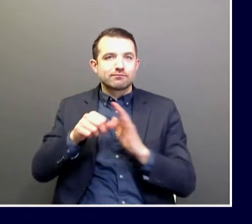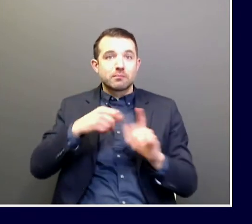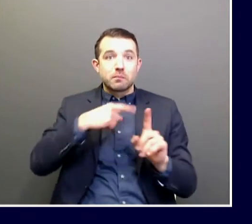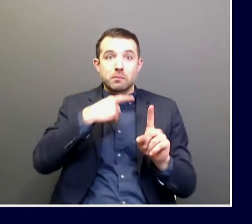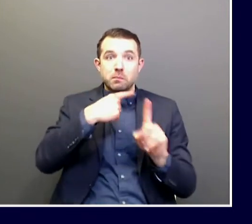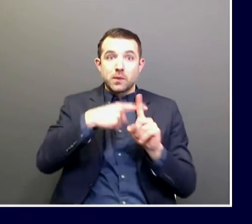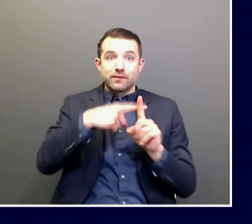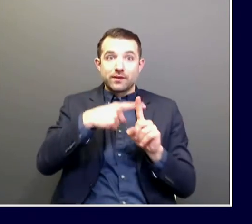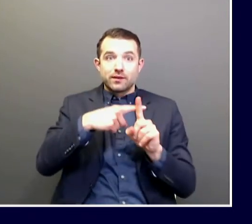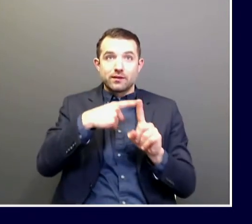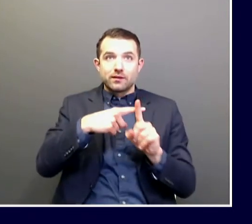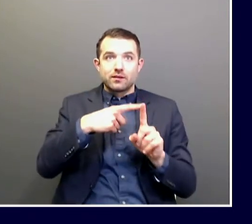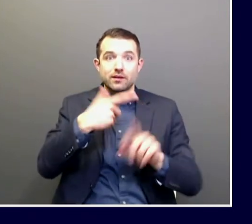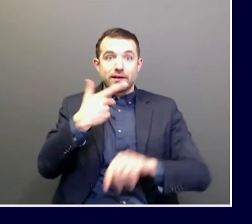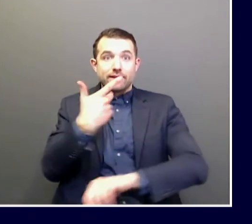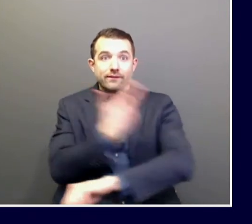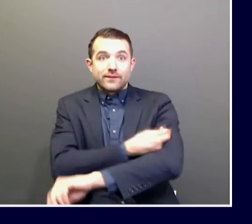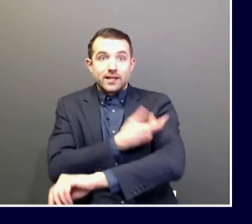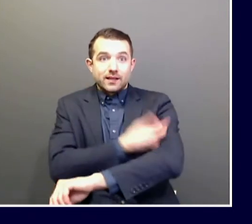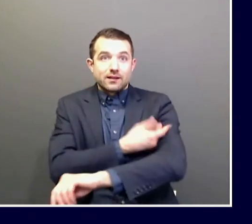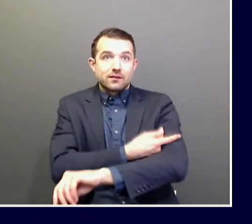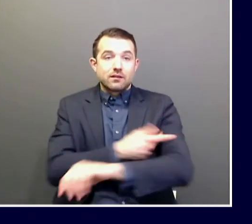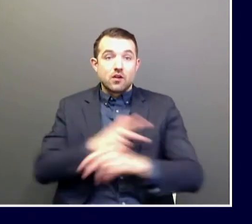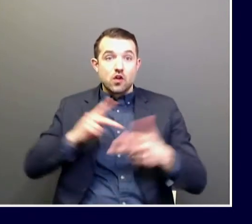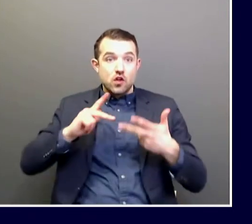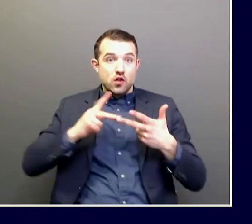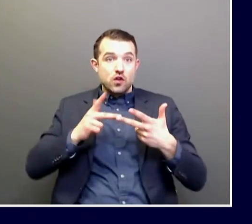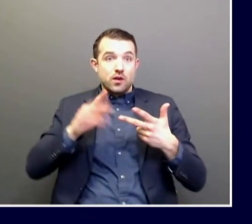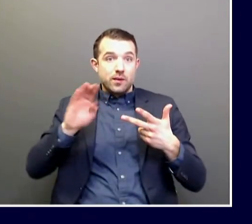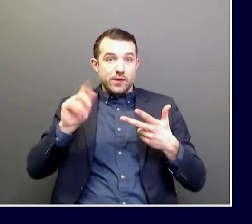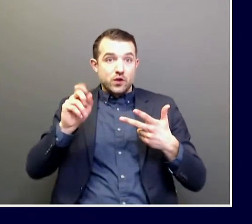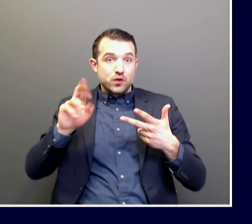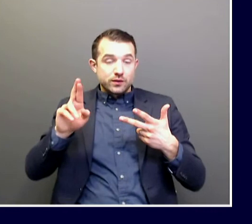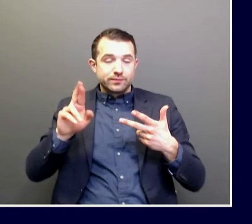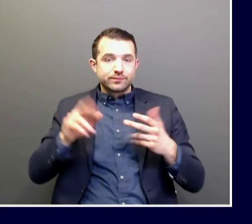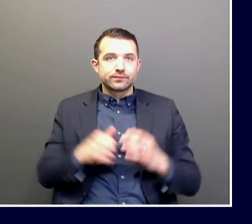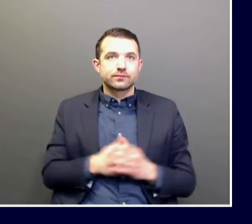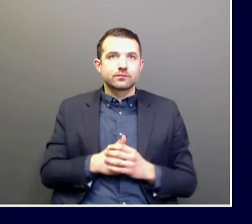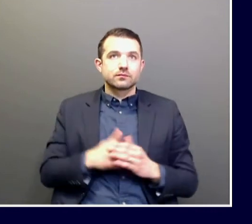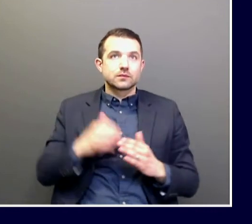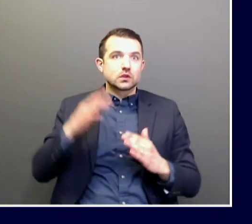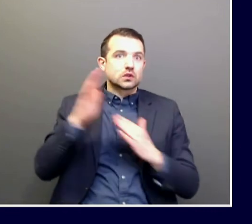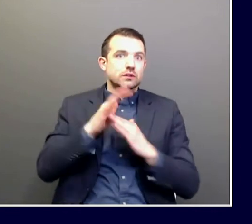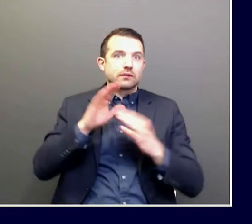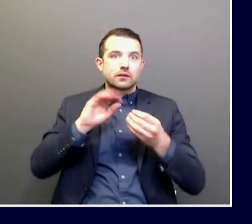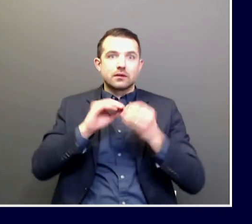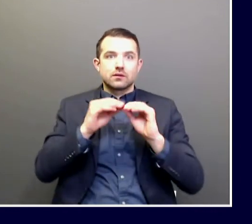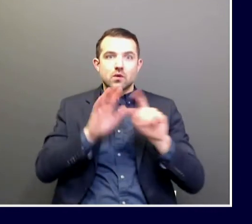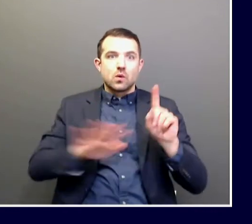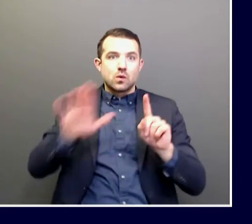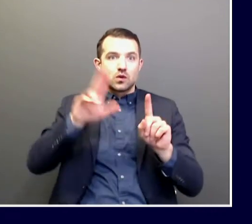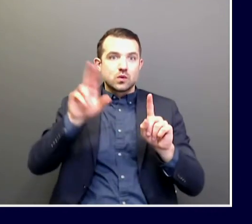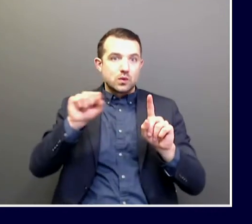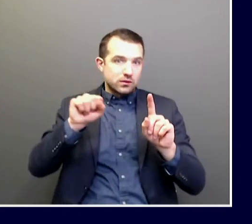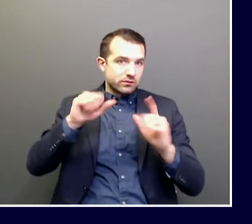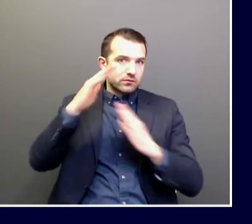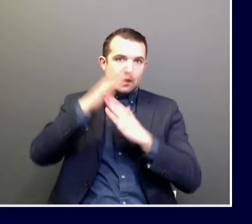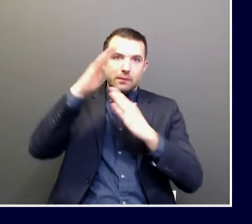rate in our state in comparison to the rest of the country, but have you noticed that the booster vaccination rate is stalling, stuck at a little